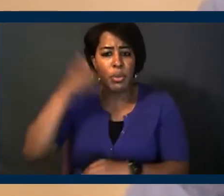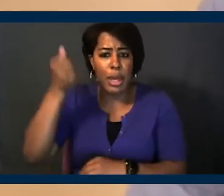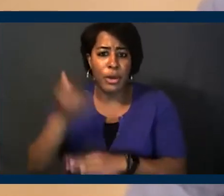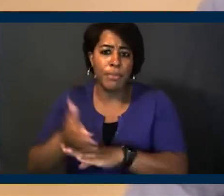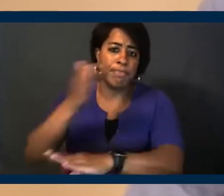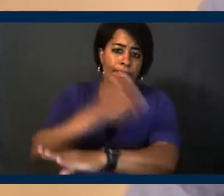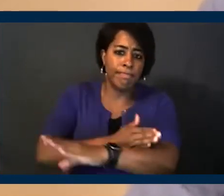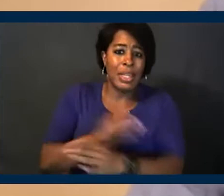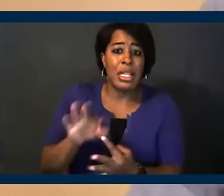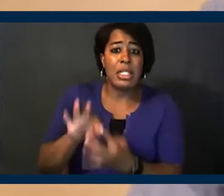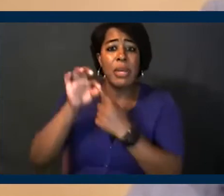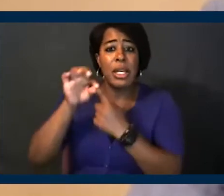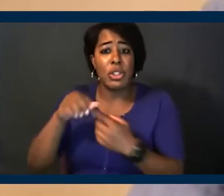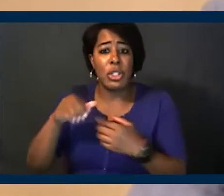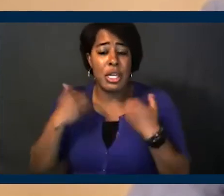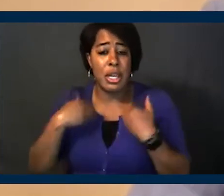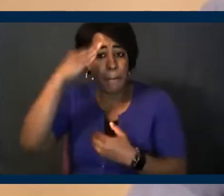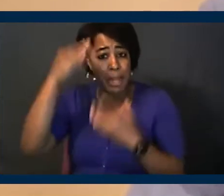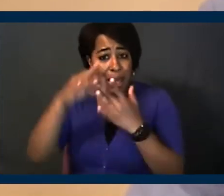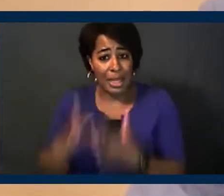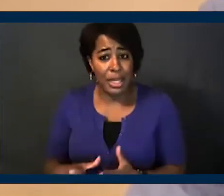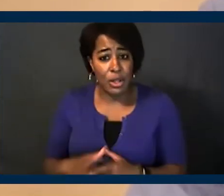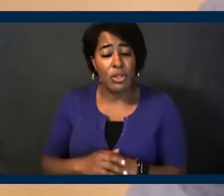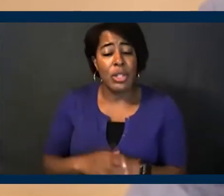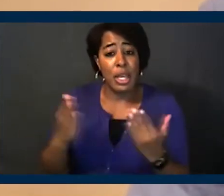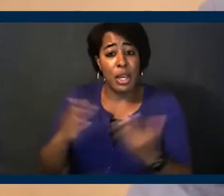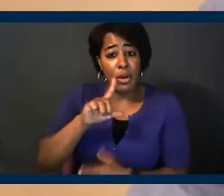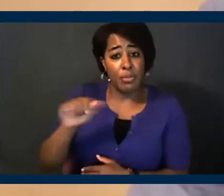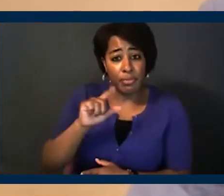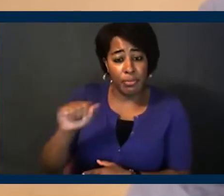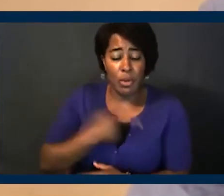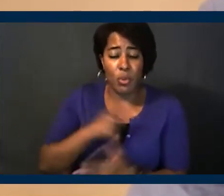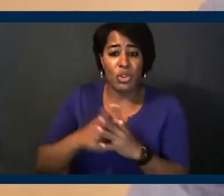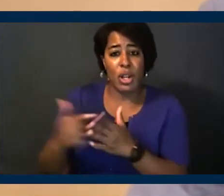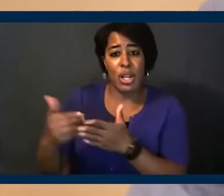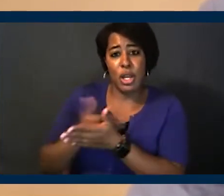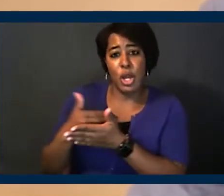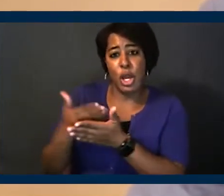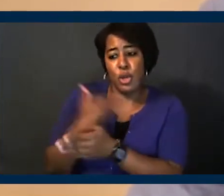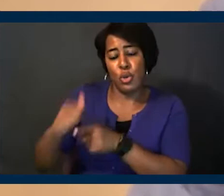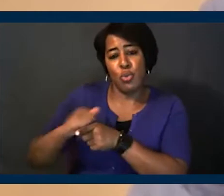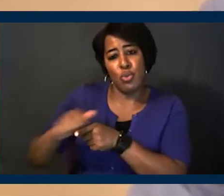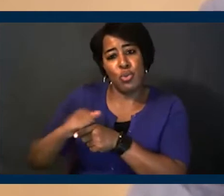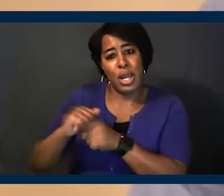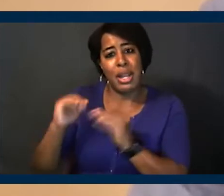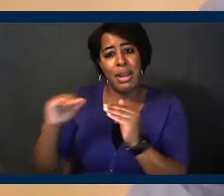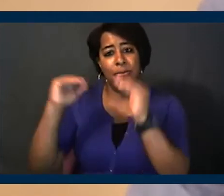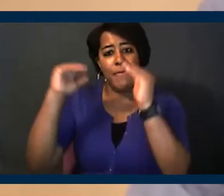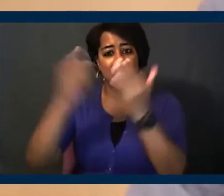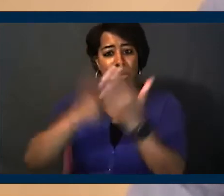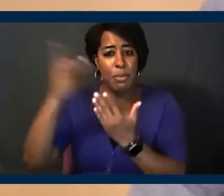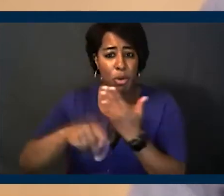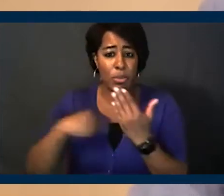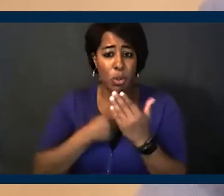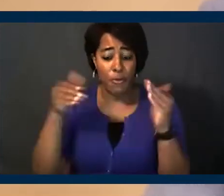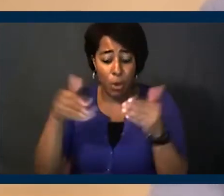leaders. Here in Los Angeles, we just launched our inaugural run of our new training and advancement program focused on candidate training and recruitment.